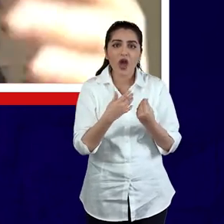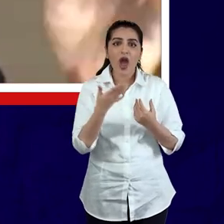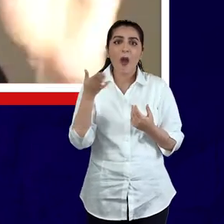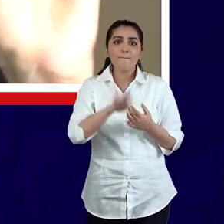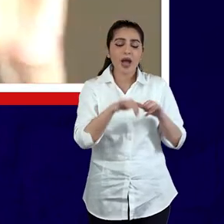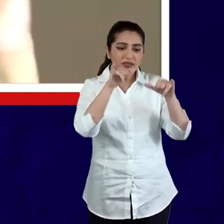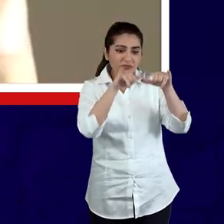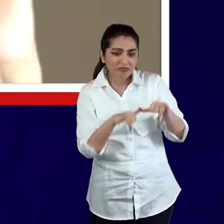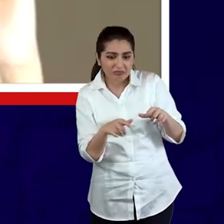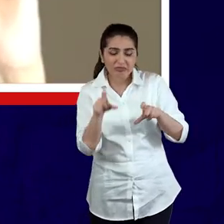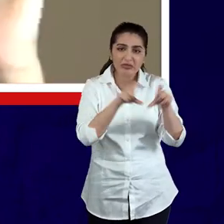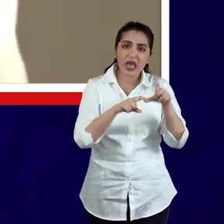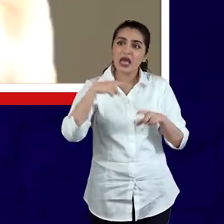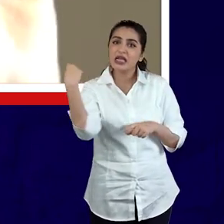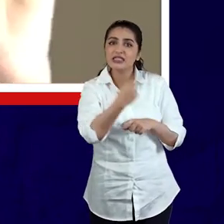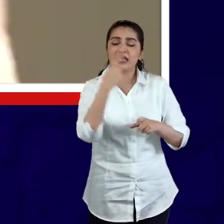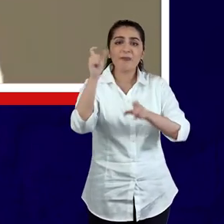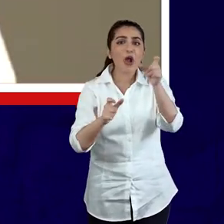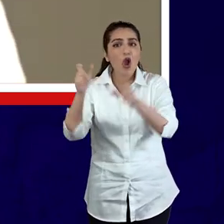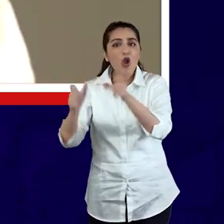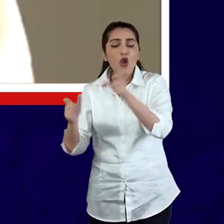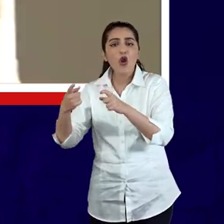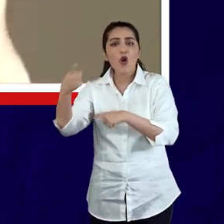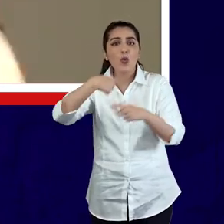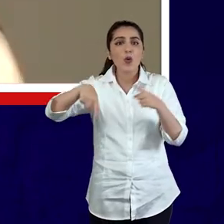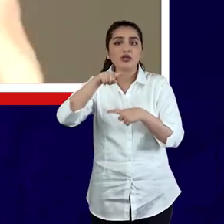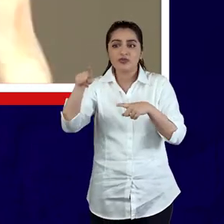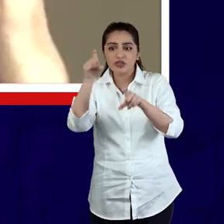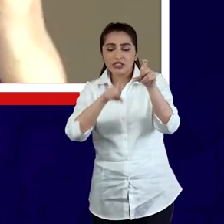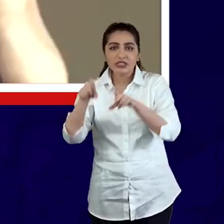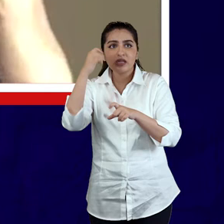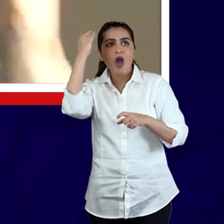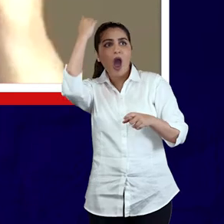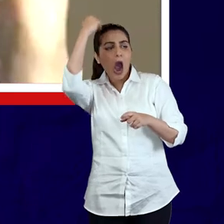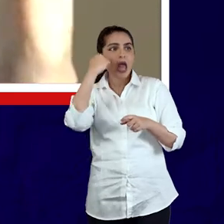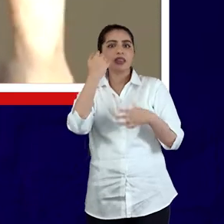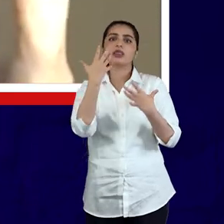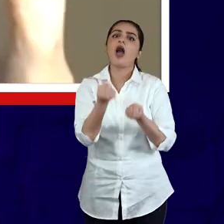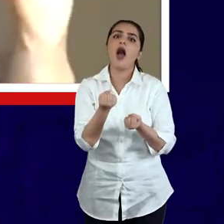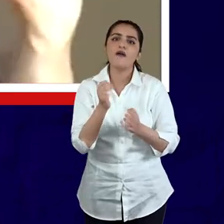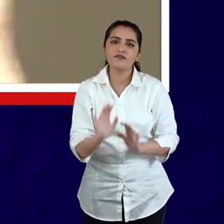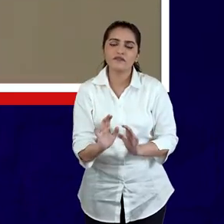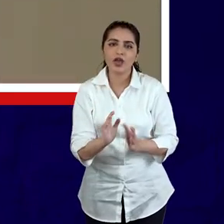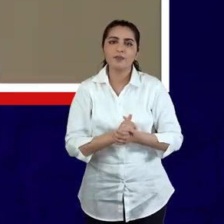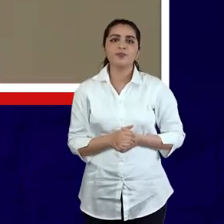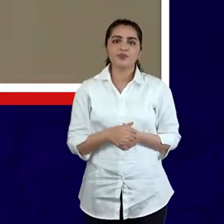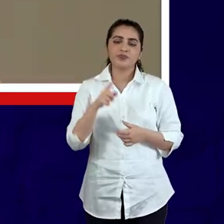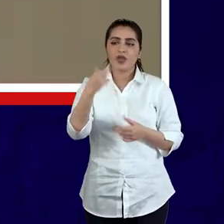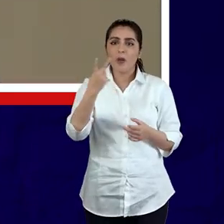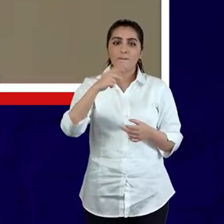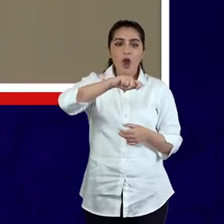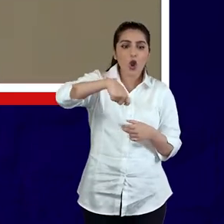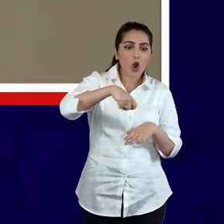to totally another dimension. Everyone is a work of art. Everyone is like a designer stove, you know. It's no longer